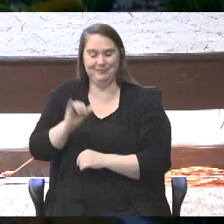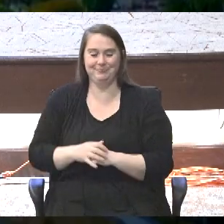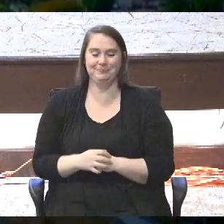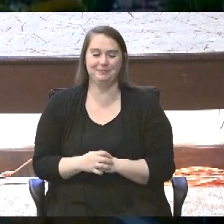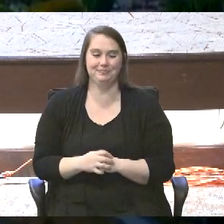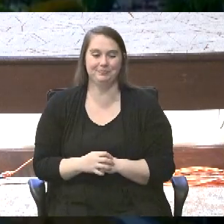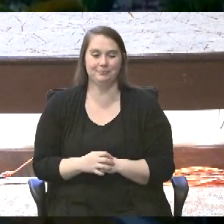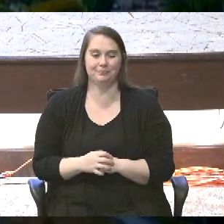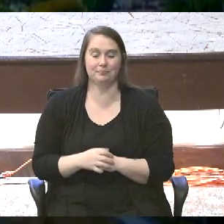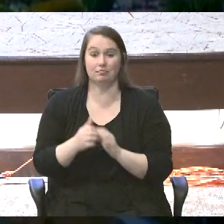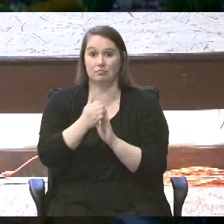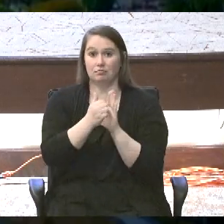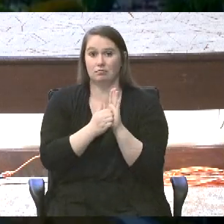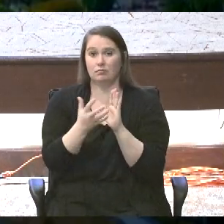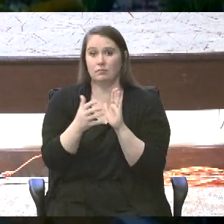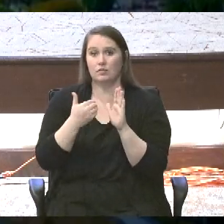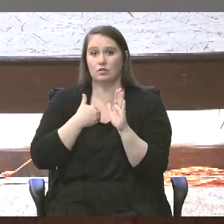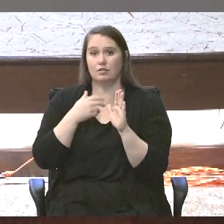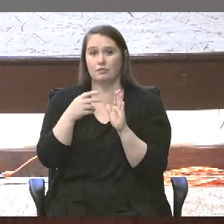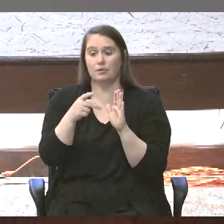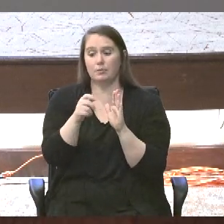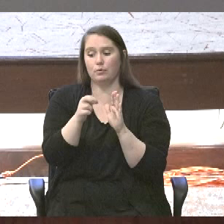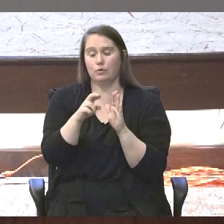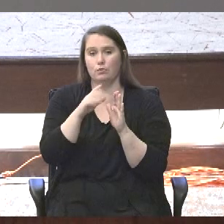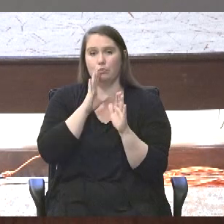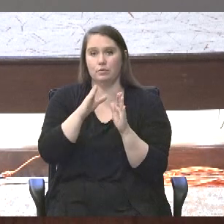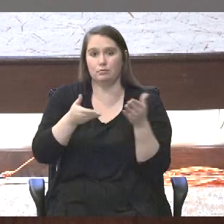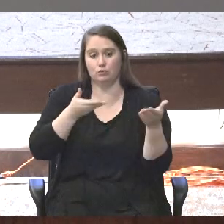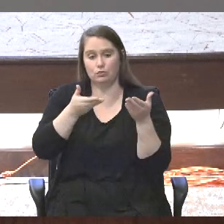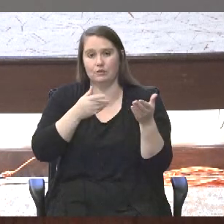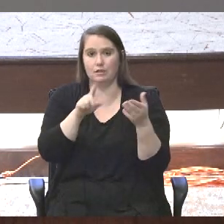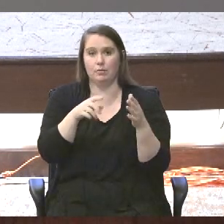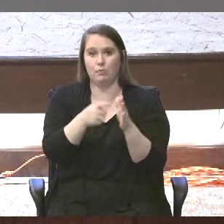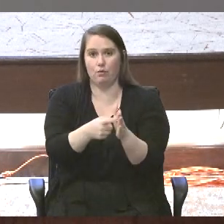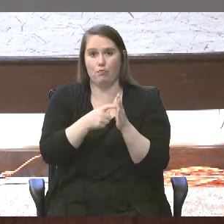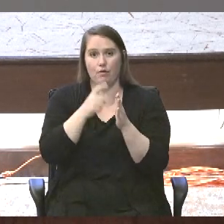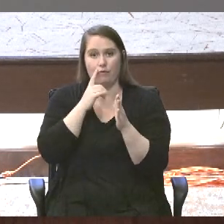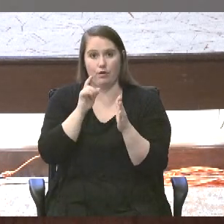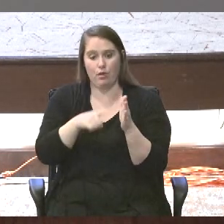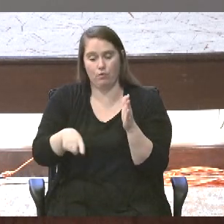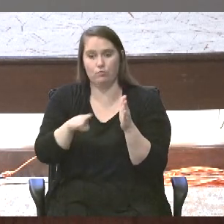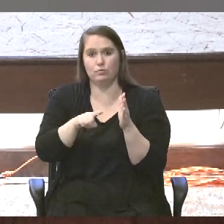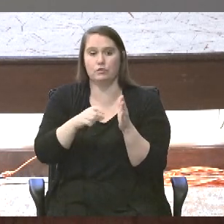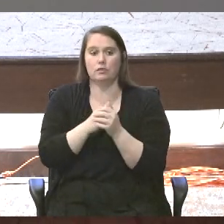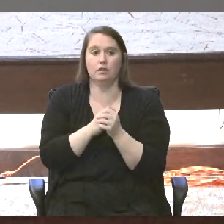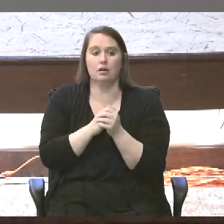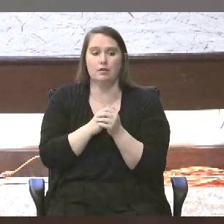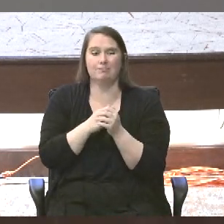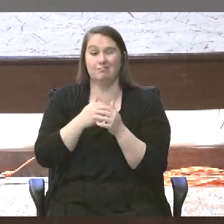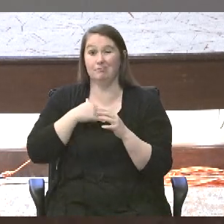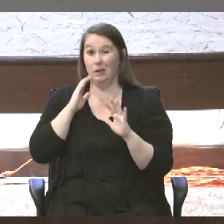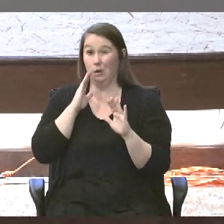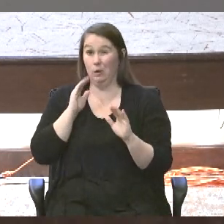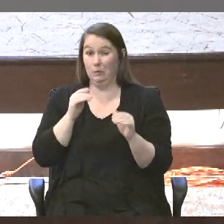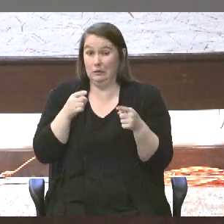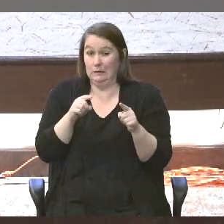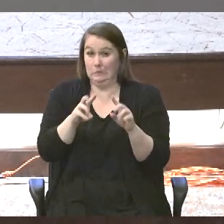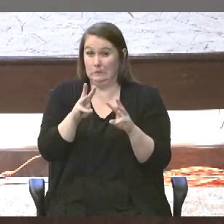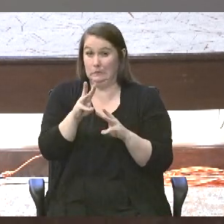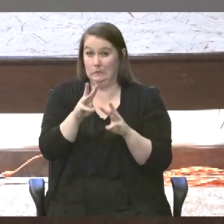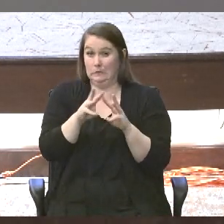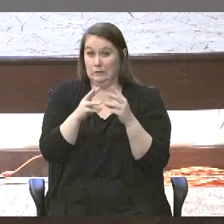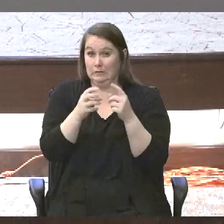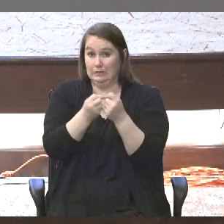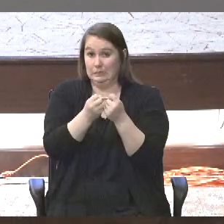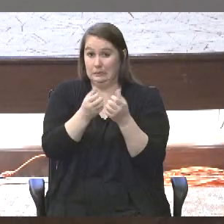on the agenda. Clint Peters, our Director of Development Services, will provide an overview of those, I hope, during the work session, if we have time. If not, we'll